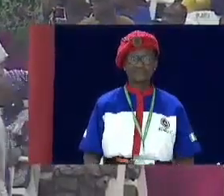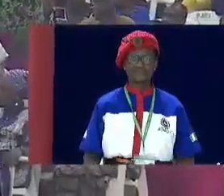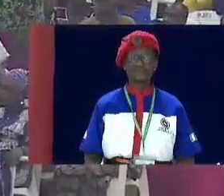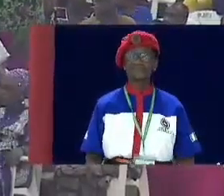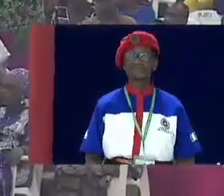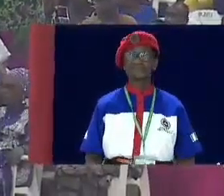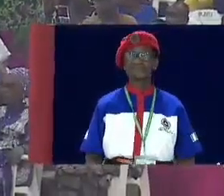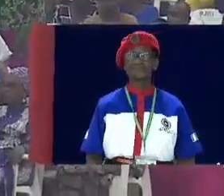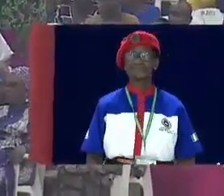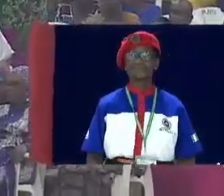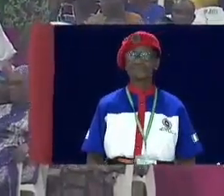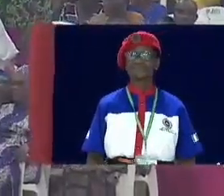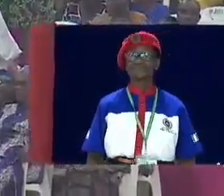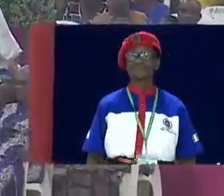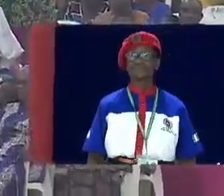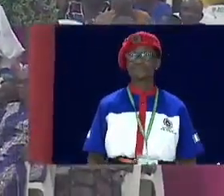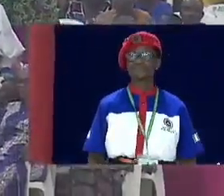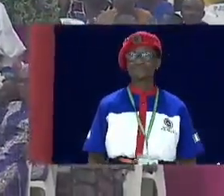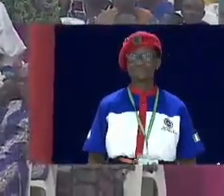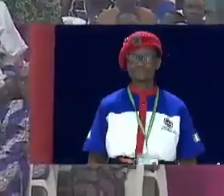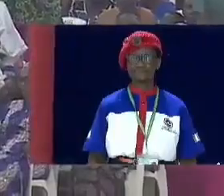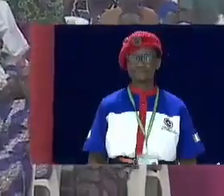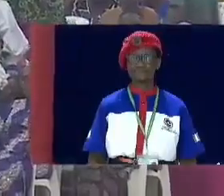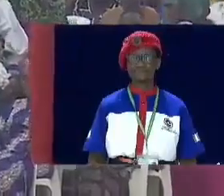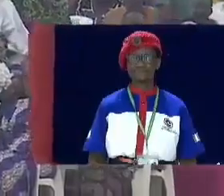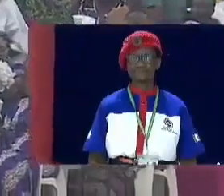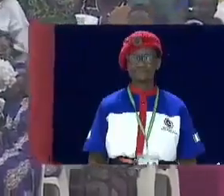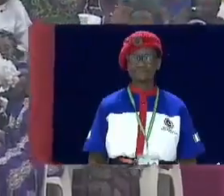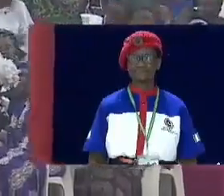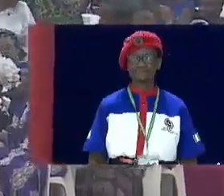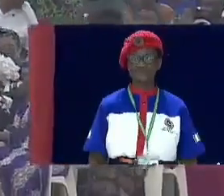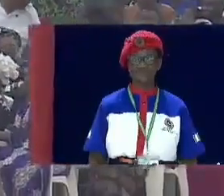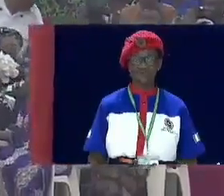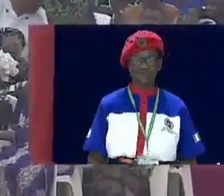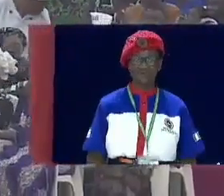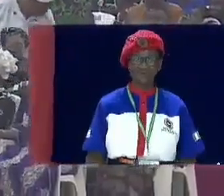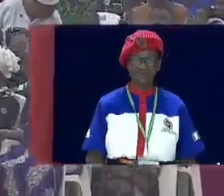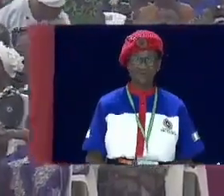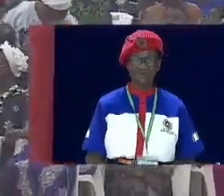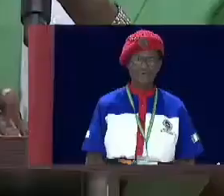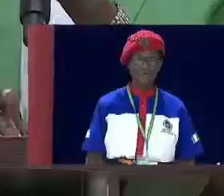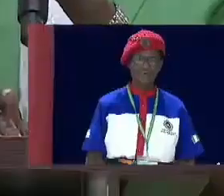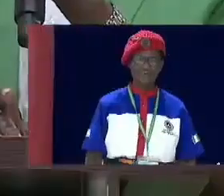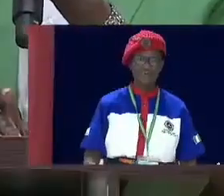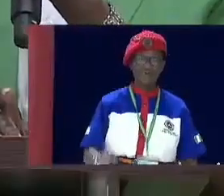Where are the same people? Another direction this time. If